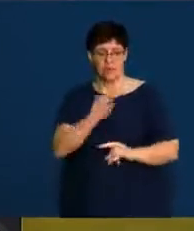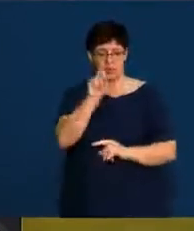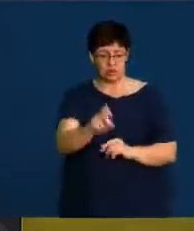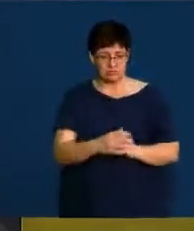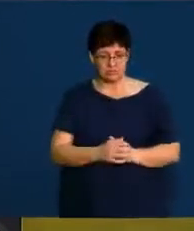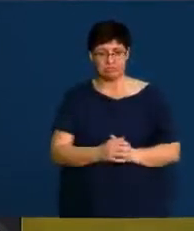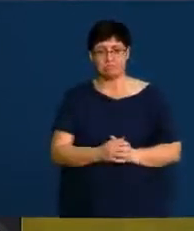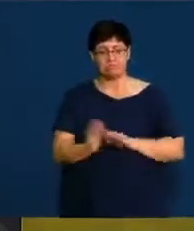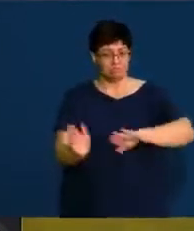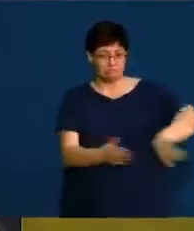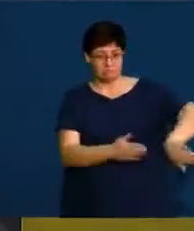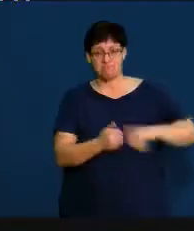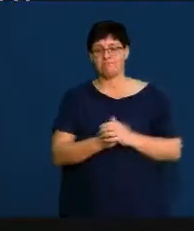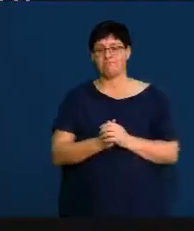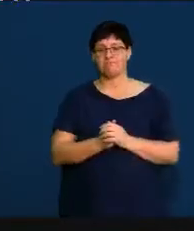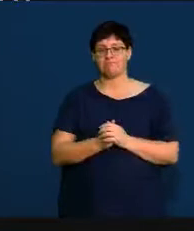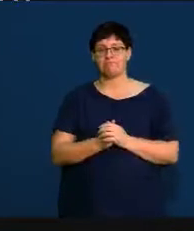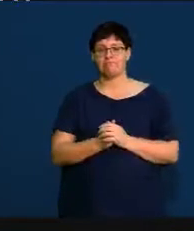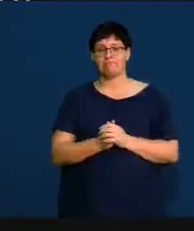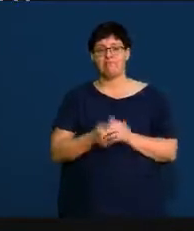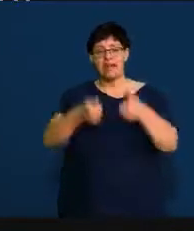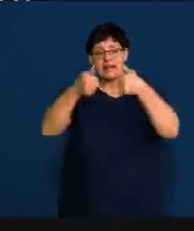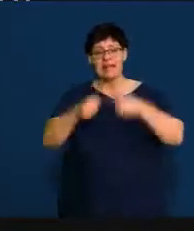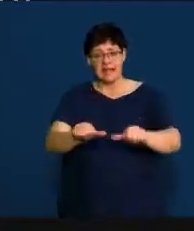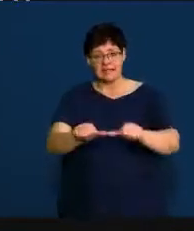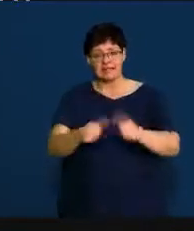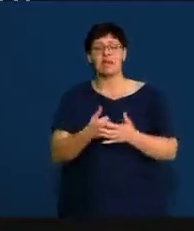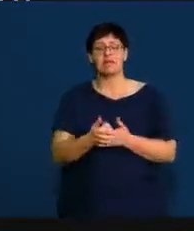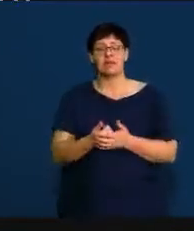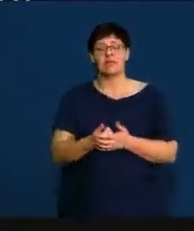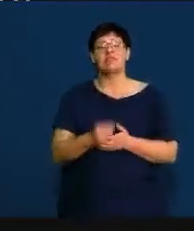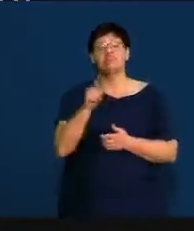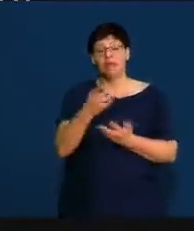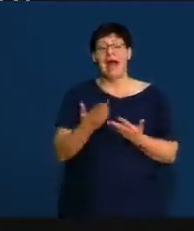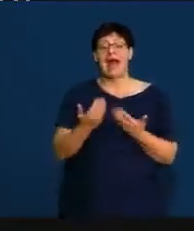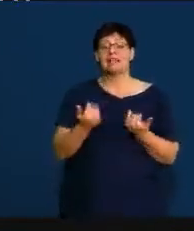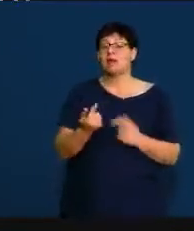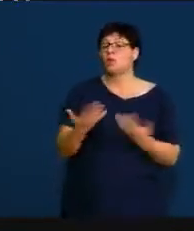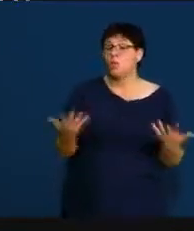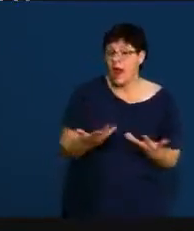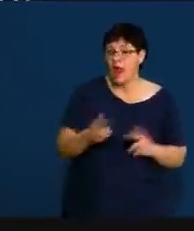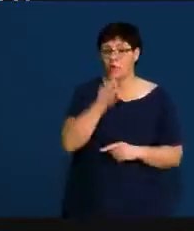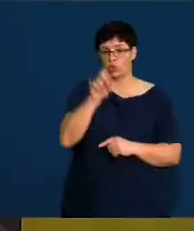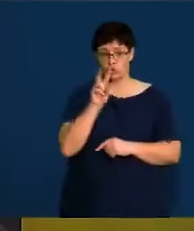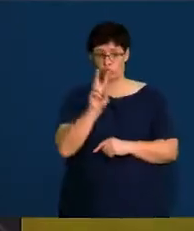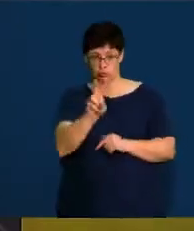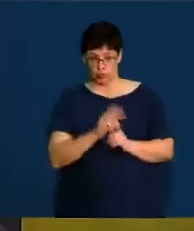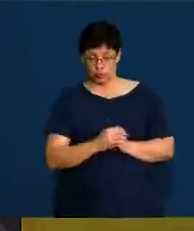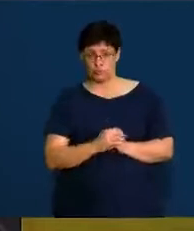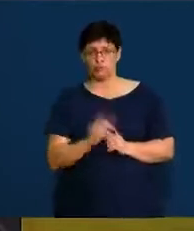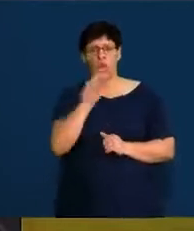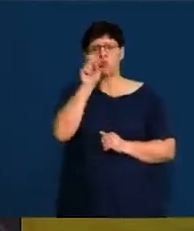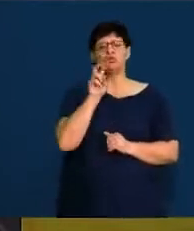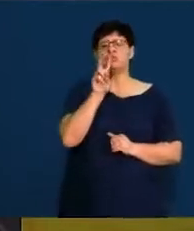Moving on. The next example is an example of what to expect in question 2. Now, question